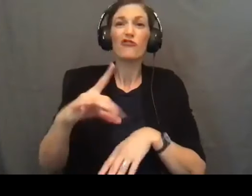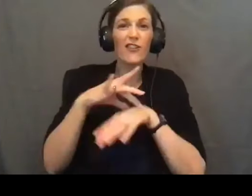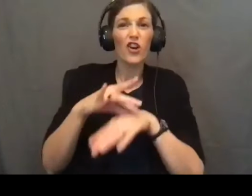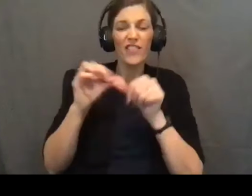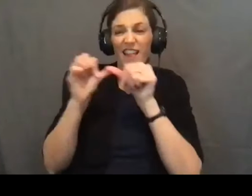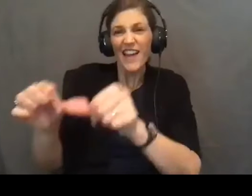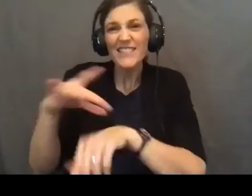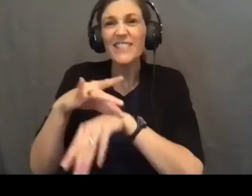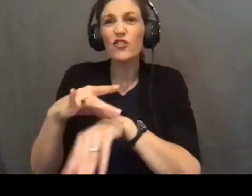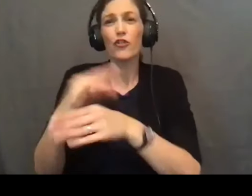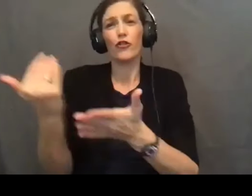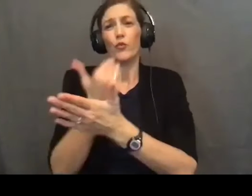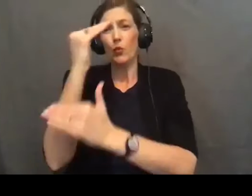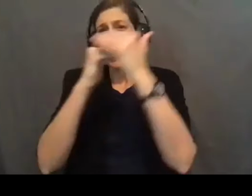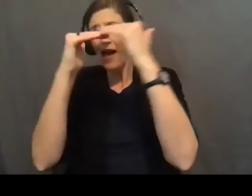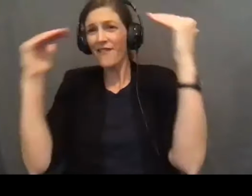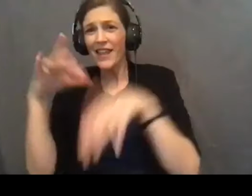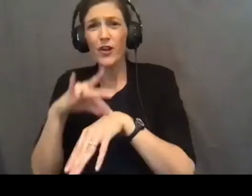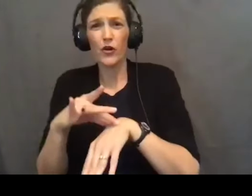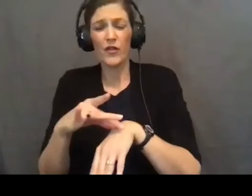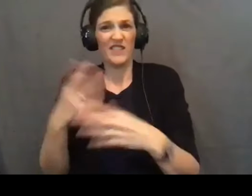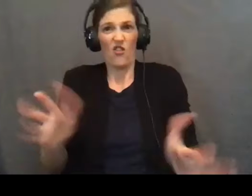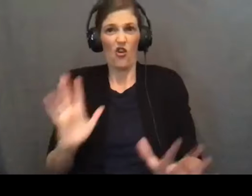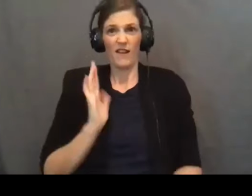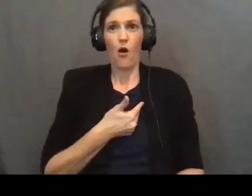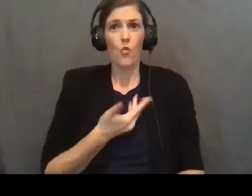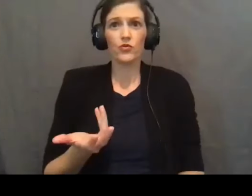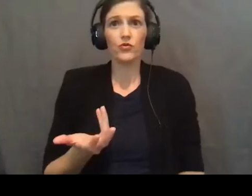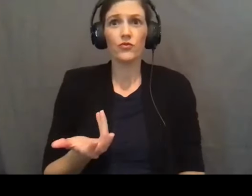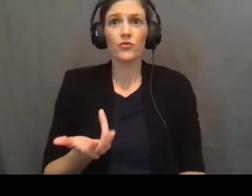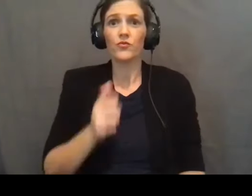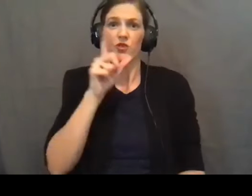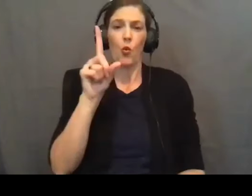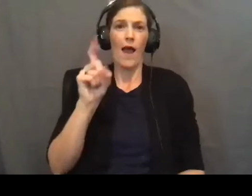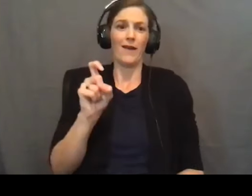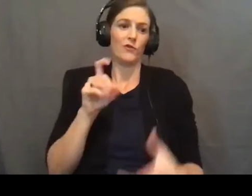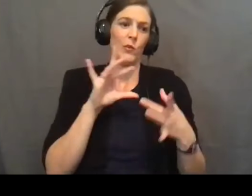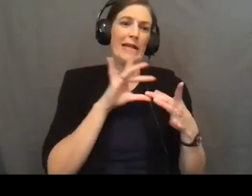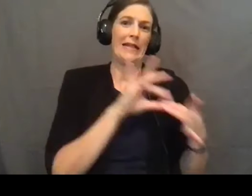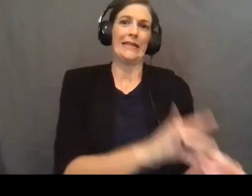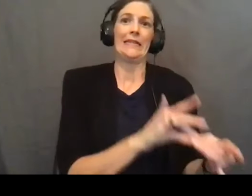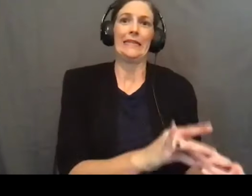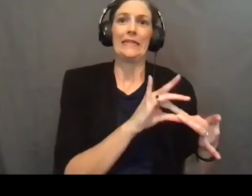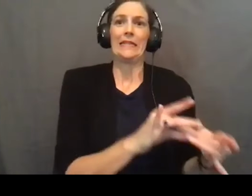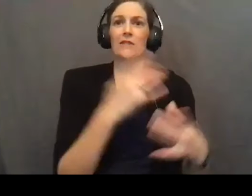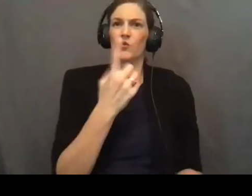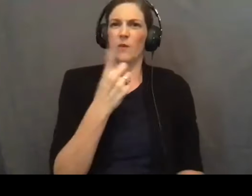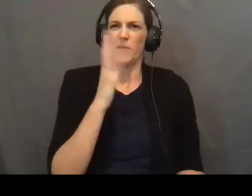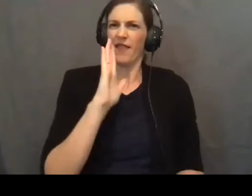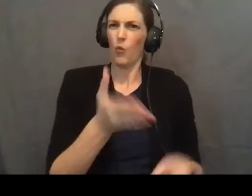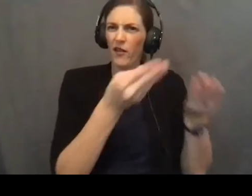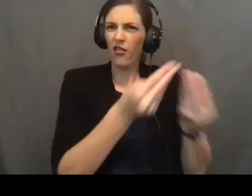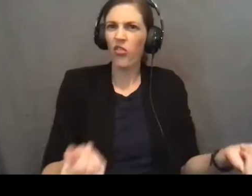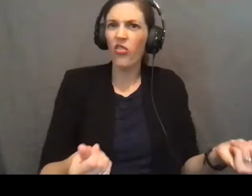earth, the new heavens and earth is already ours. We don't have to cling to something that's going to go away